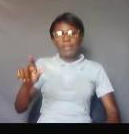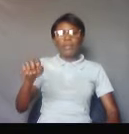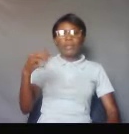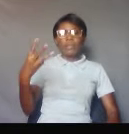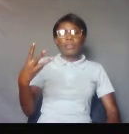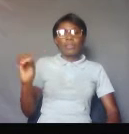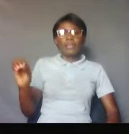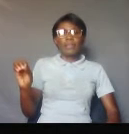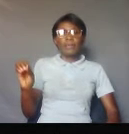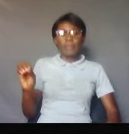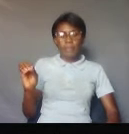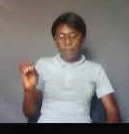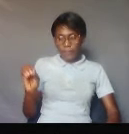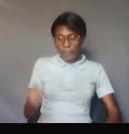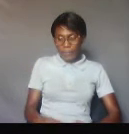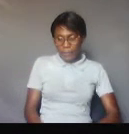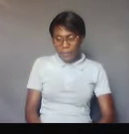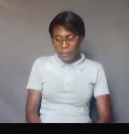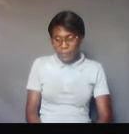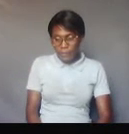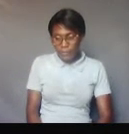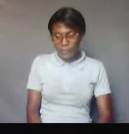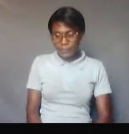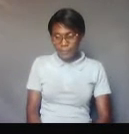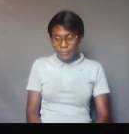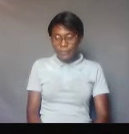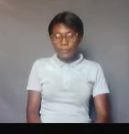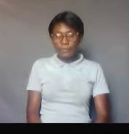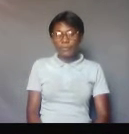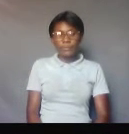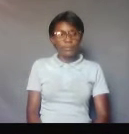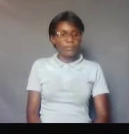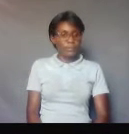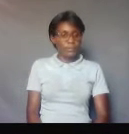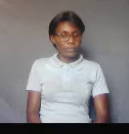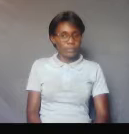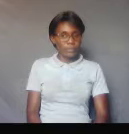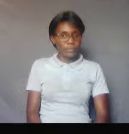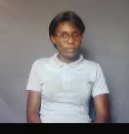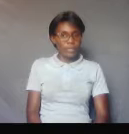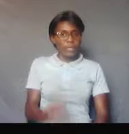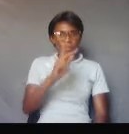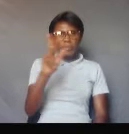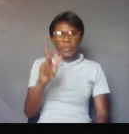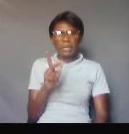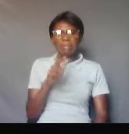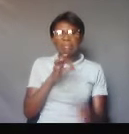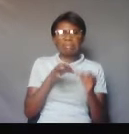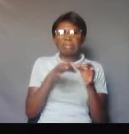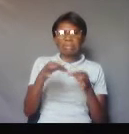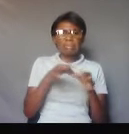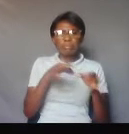got much more to say about the story of that biblical family and